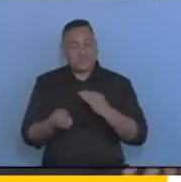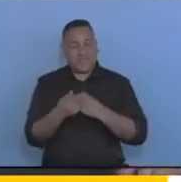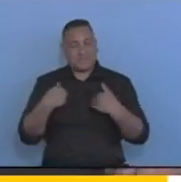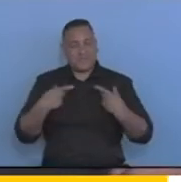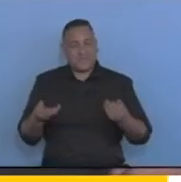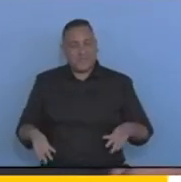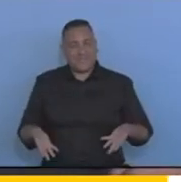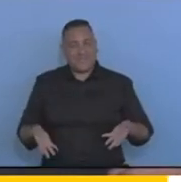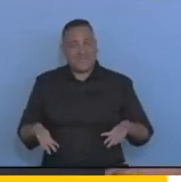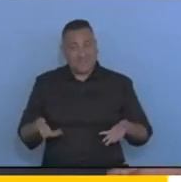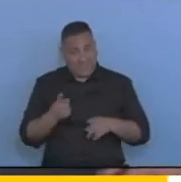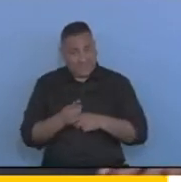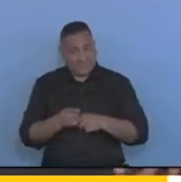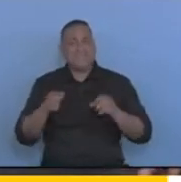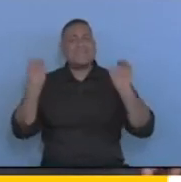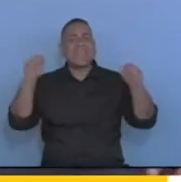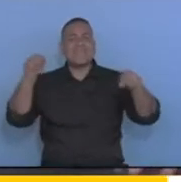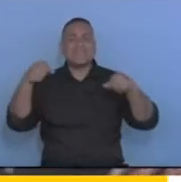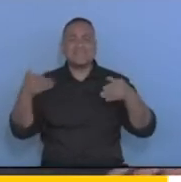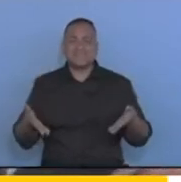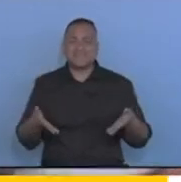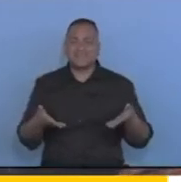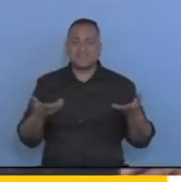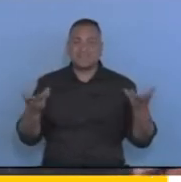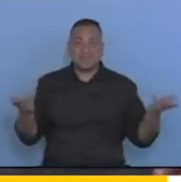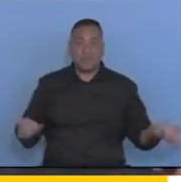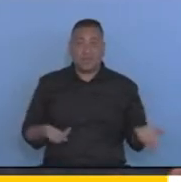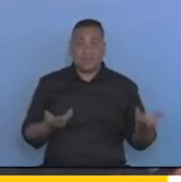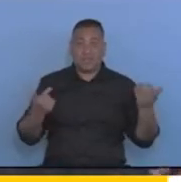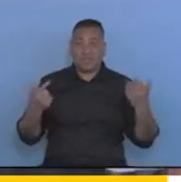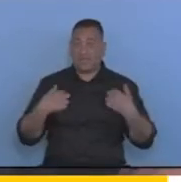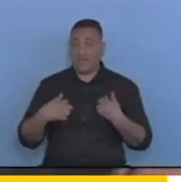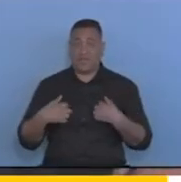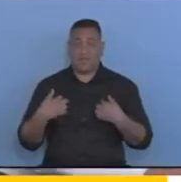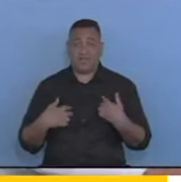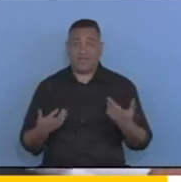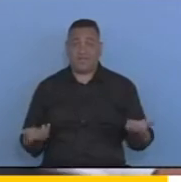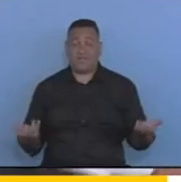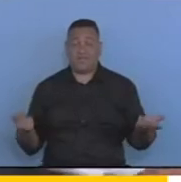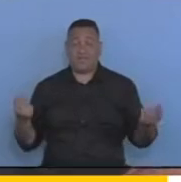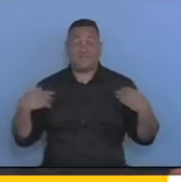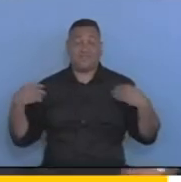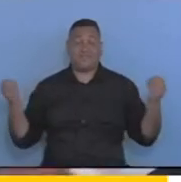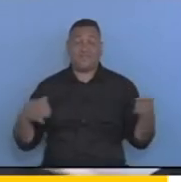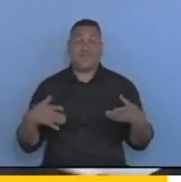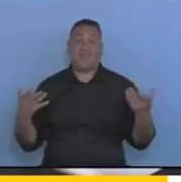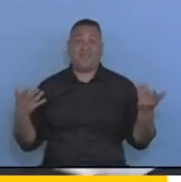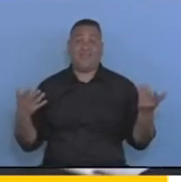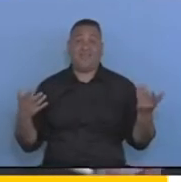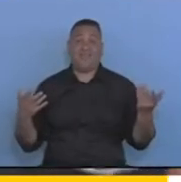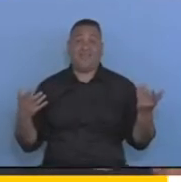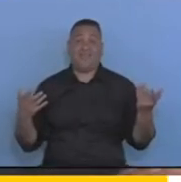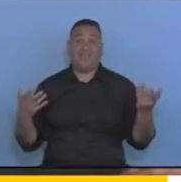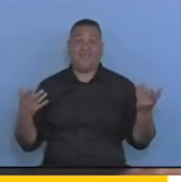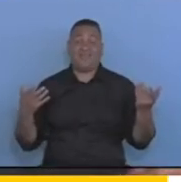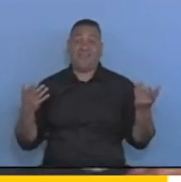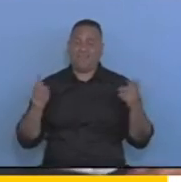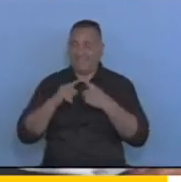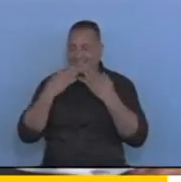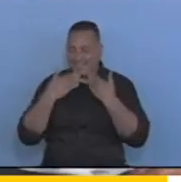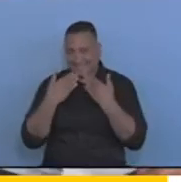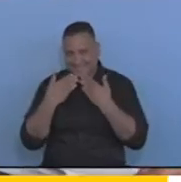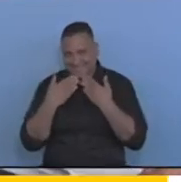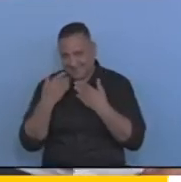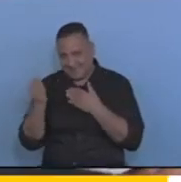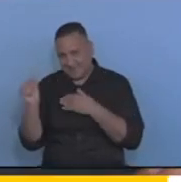people. Oh, wow. Next one. I'm stumped. Thank you. But listen, thank you so much, Francois. sit down with